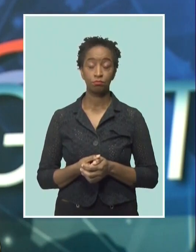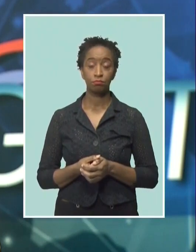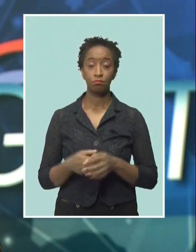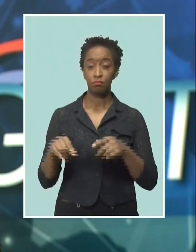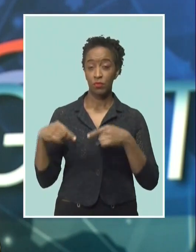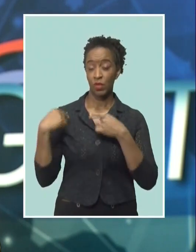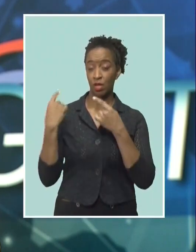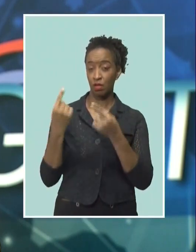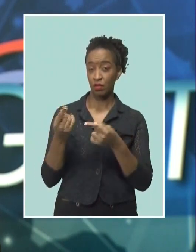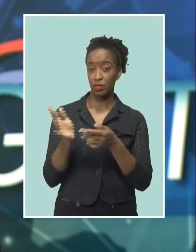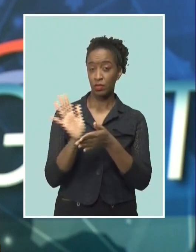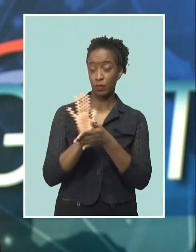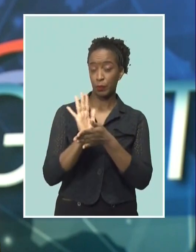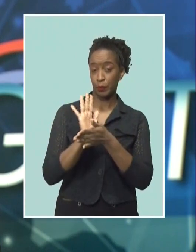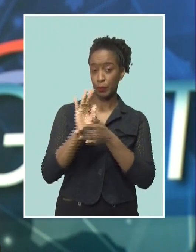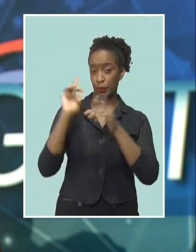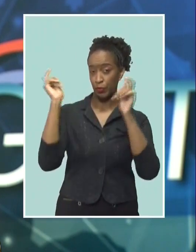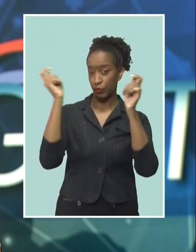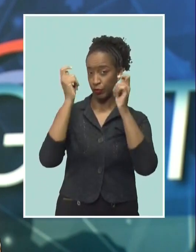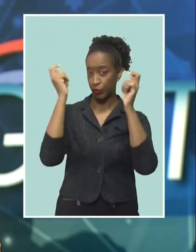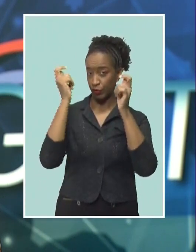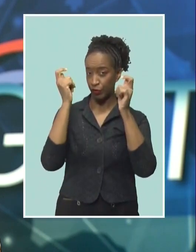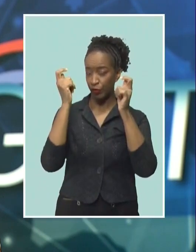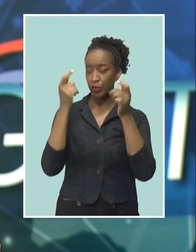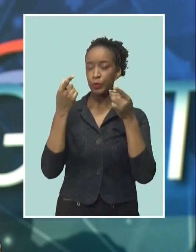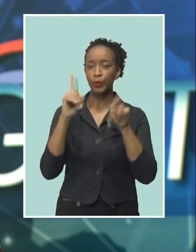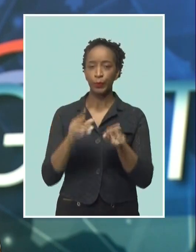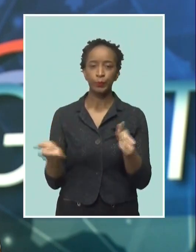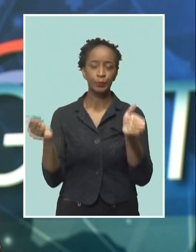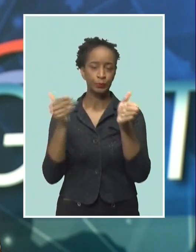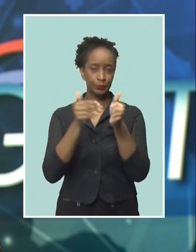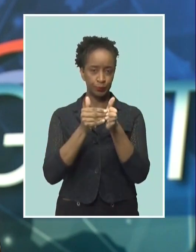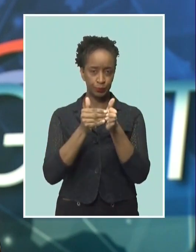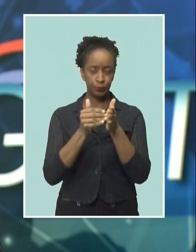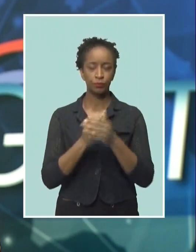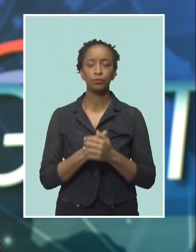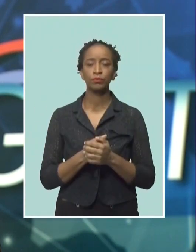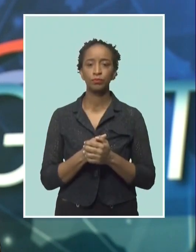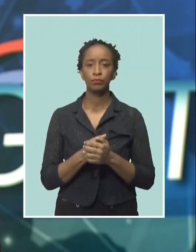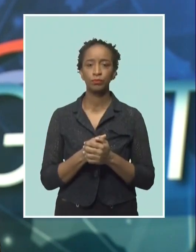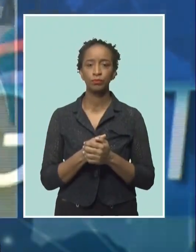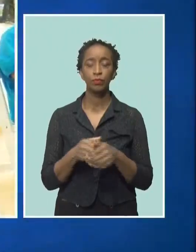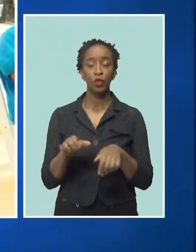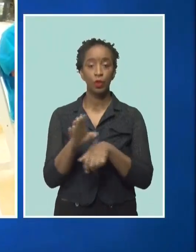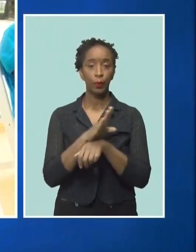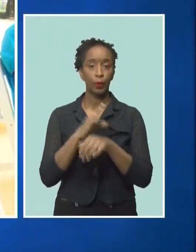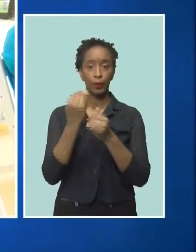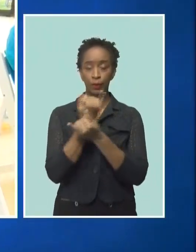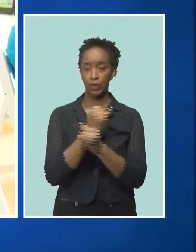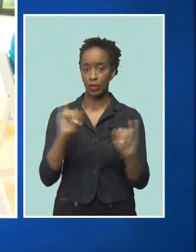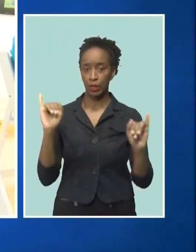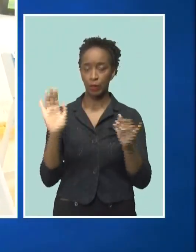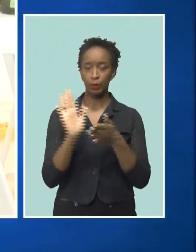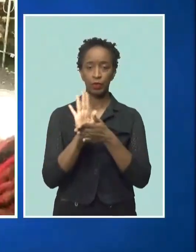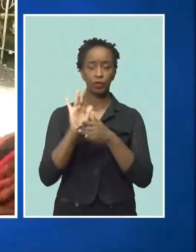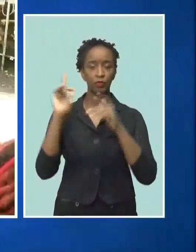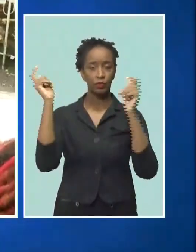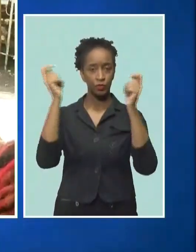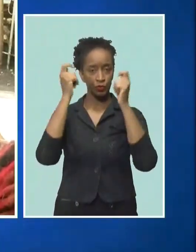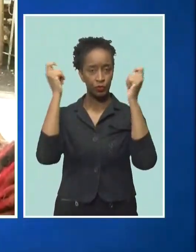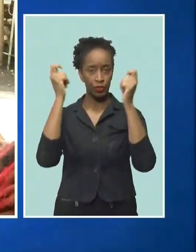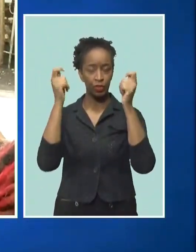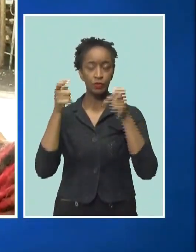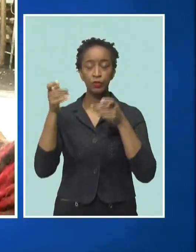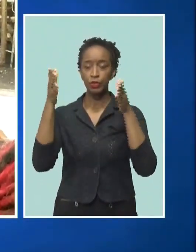back, bigger and bolder than ever. Director of the Barbados Independent Film Festival, DeCarla Applewaite, says the festival